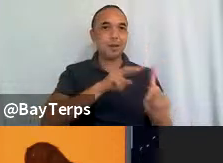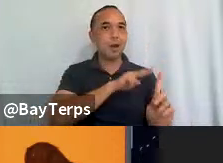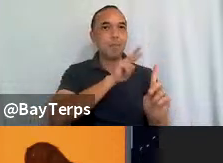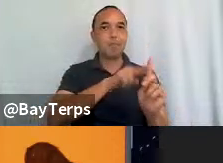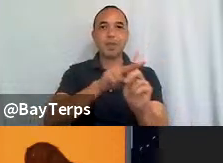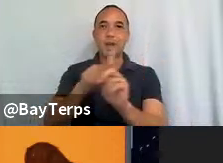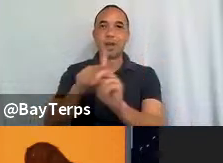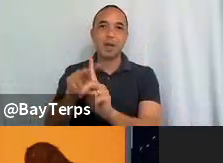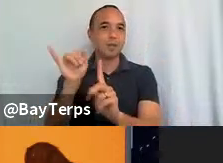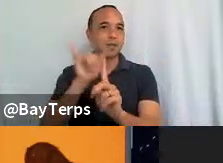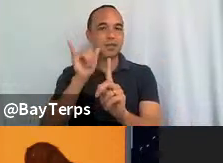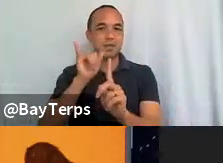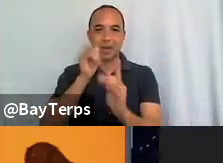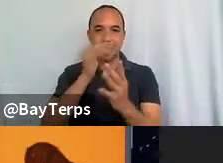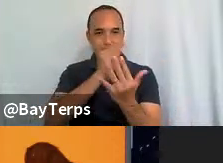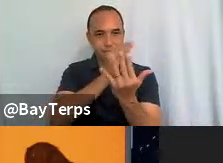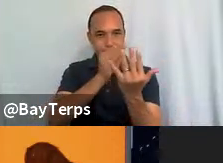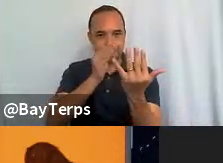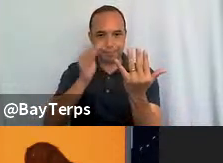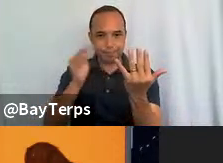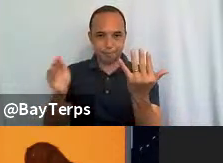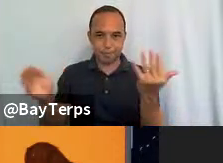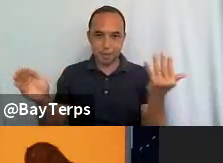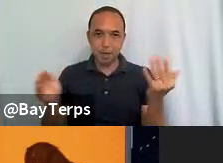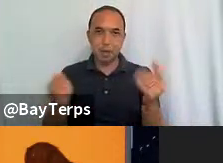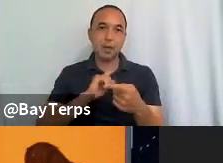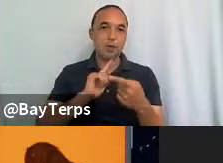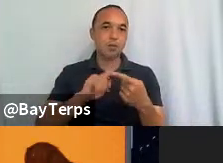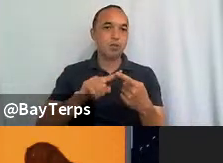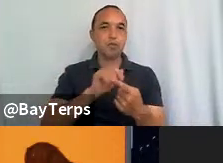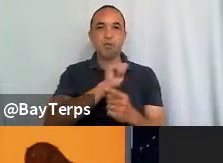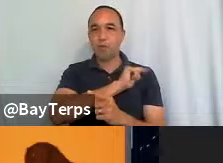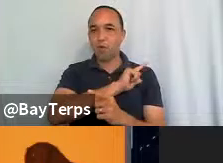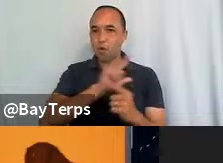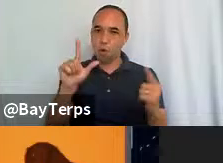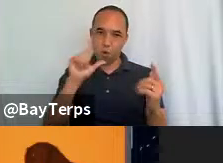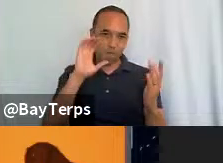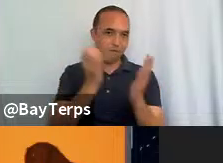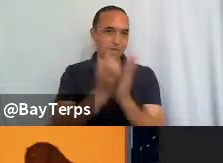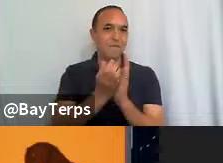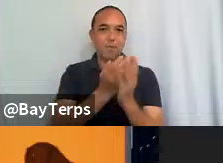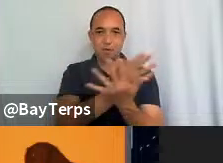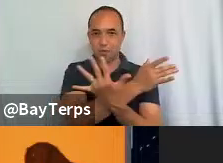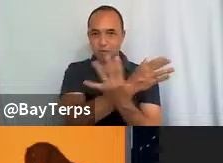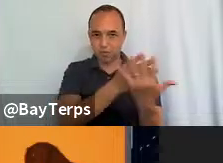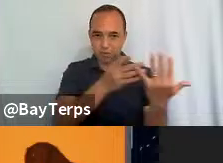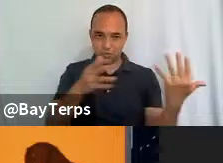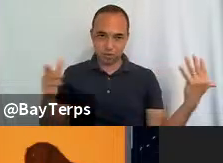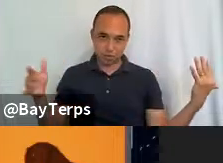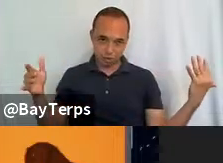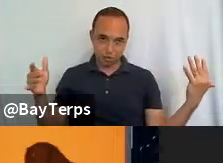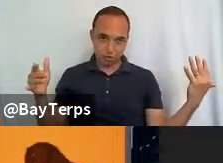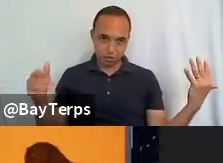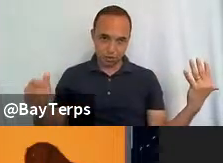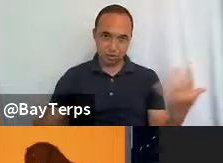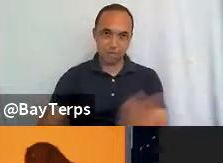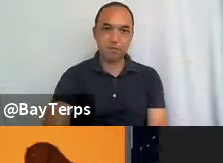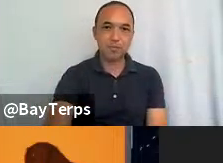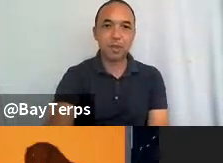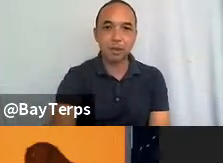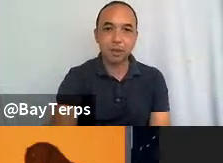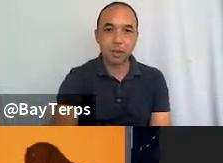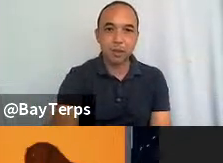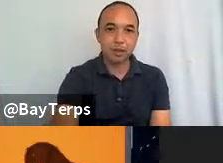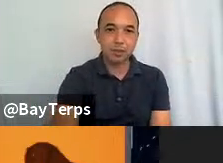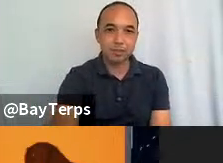same series of events to the rest of the photos. So with the click of a button, you're fixing all of the rest of them. So I'm just going to